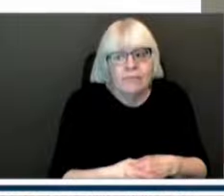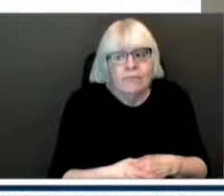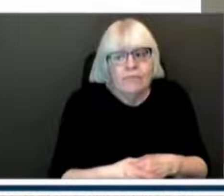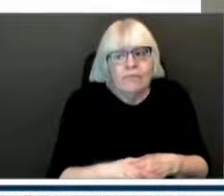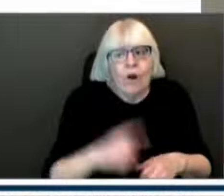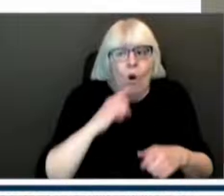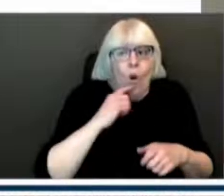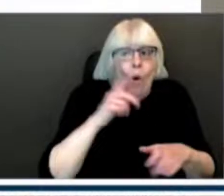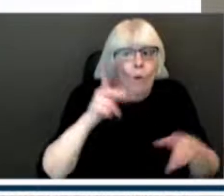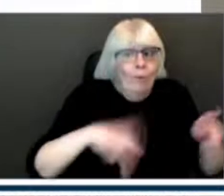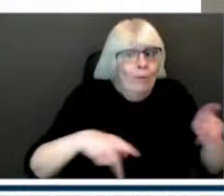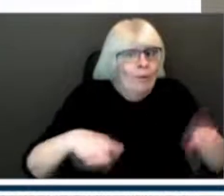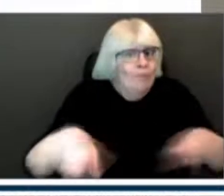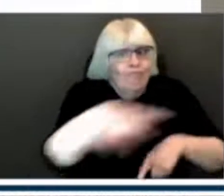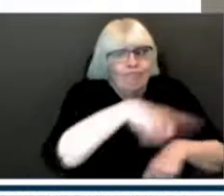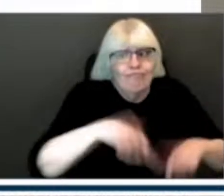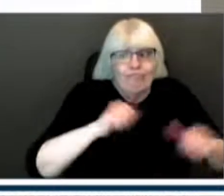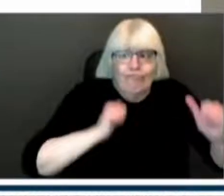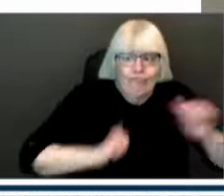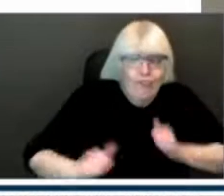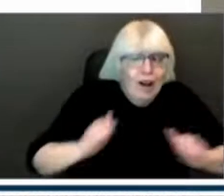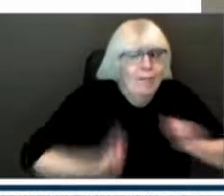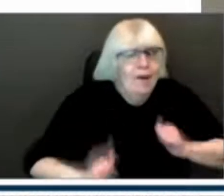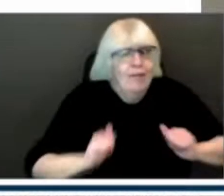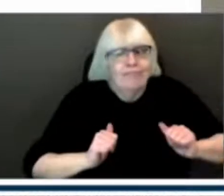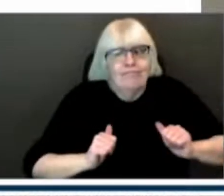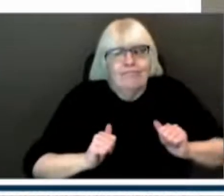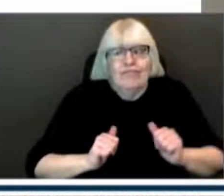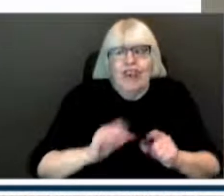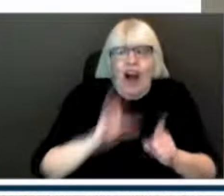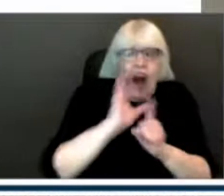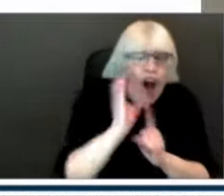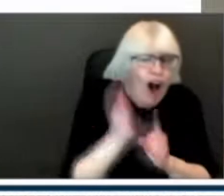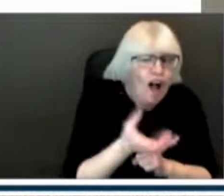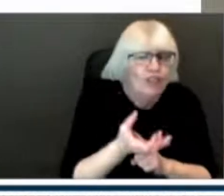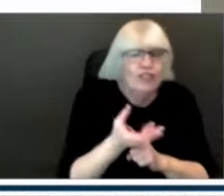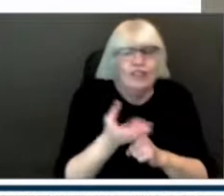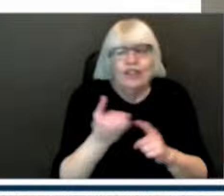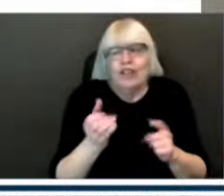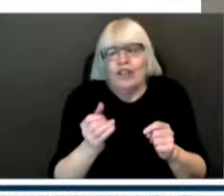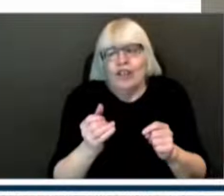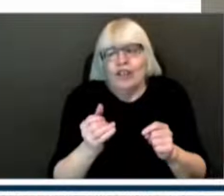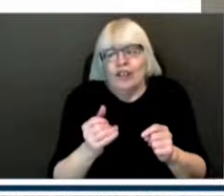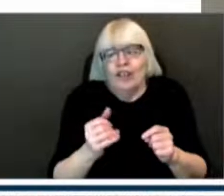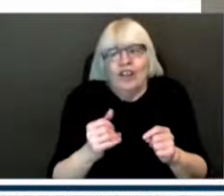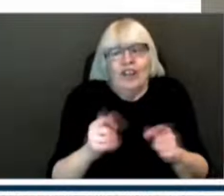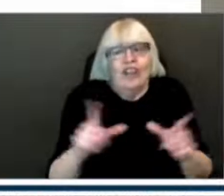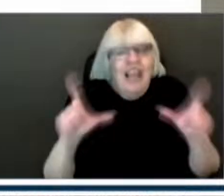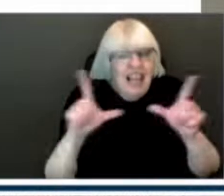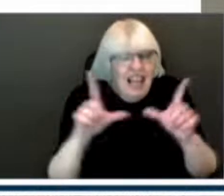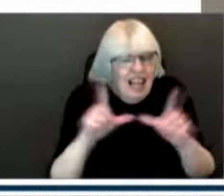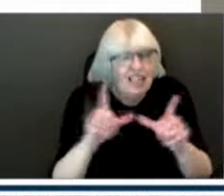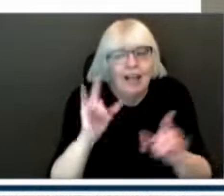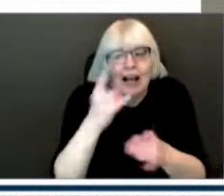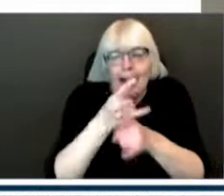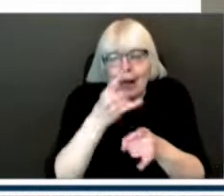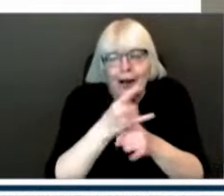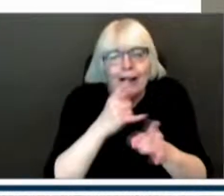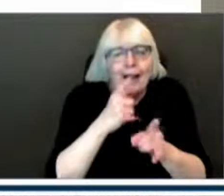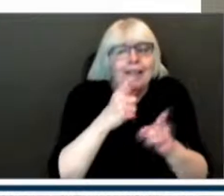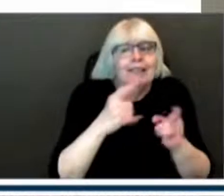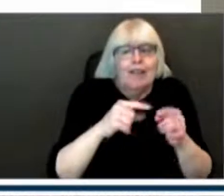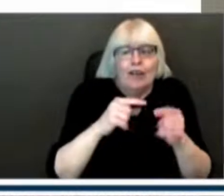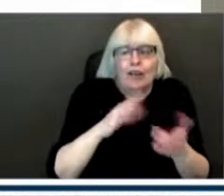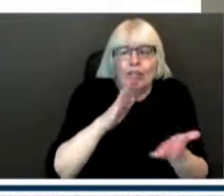facility. In our public schools, enhanced public health measures such as classroom cohorts and masking will continue,